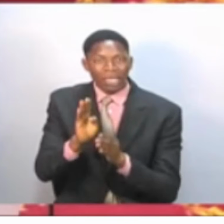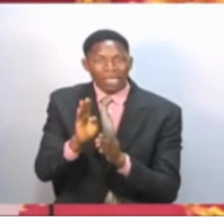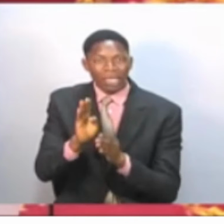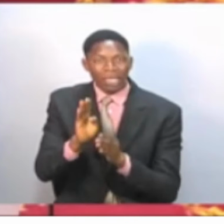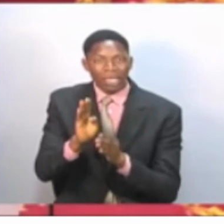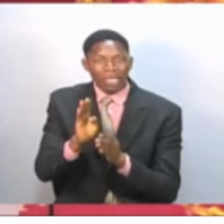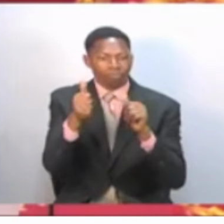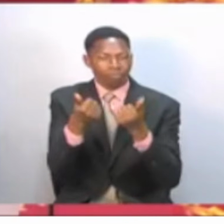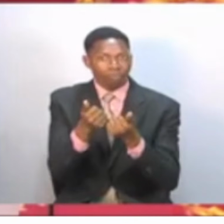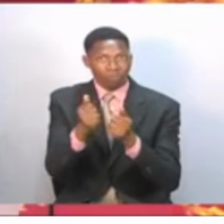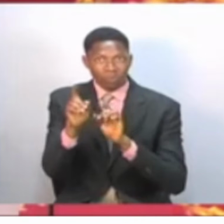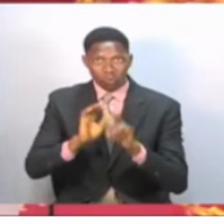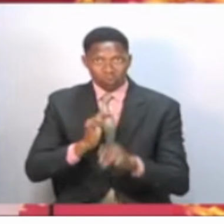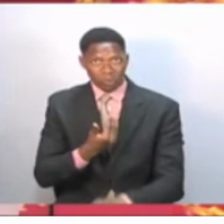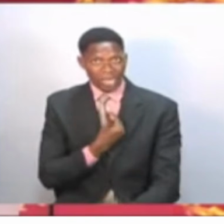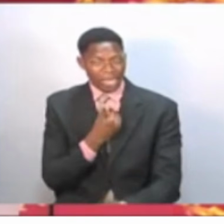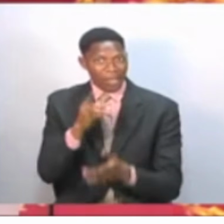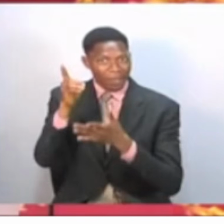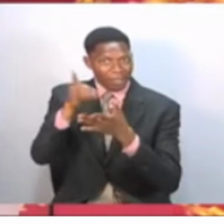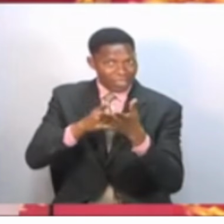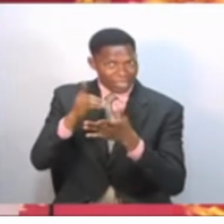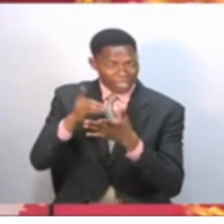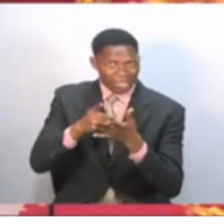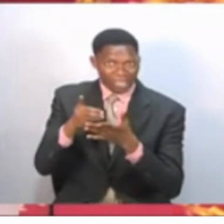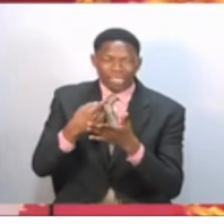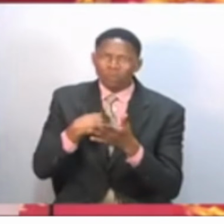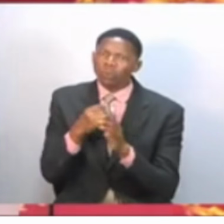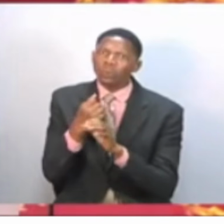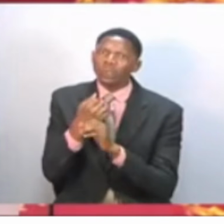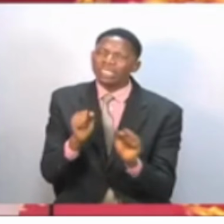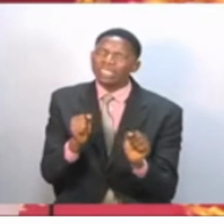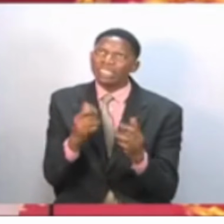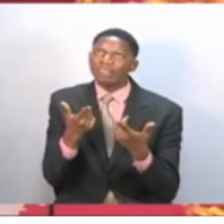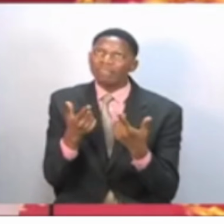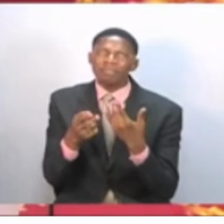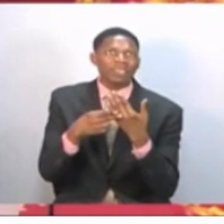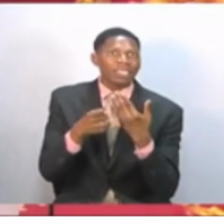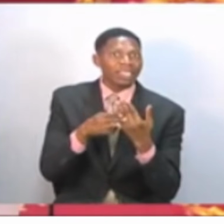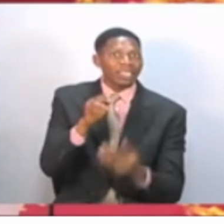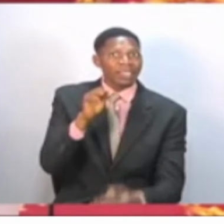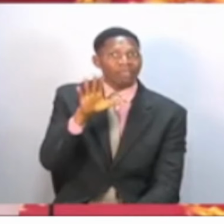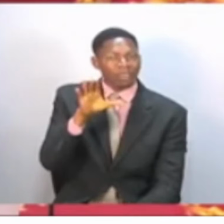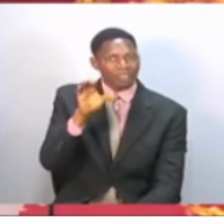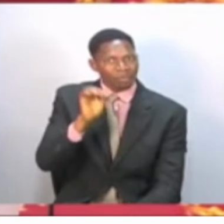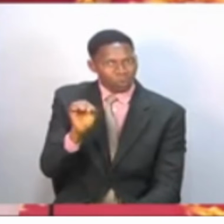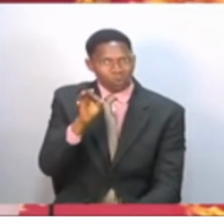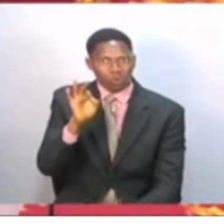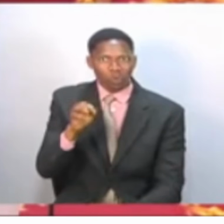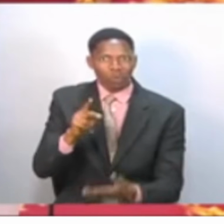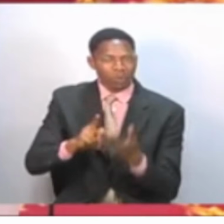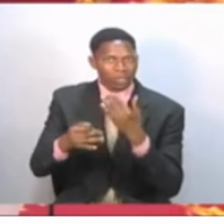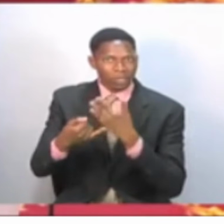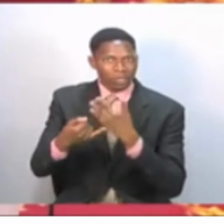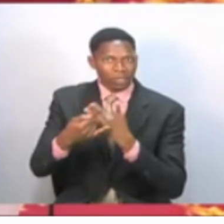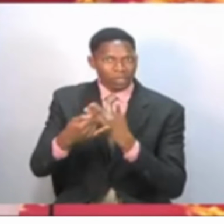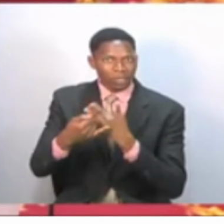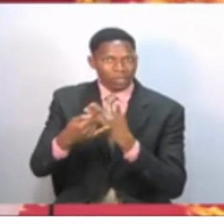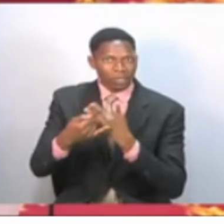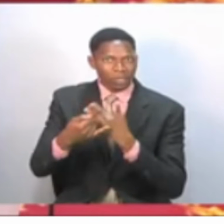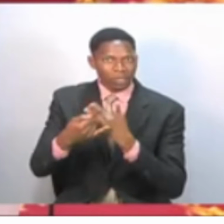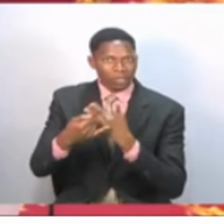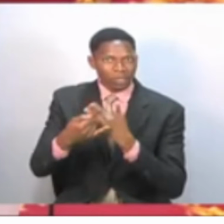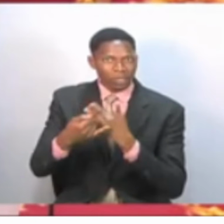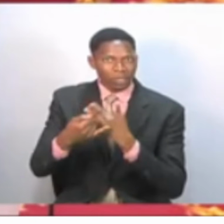to actually do our design costing, we have saved at least 5% of the cost of the project. So we started saving money on